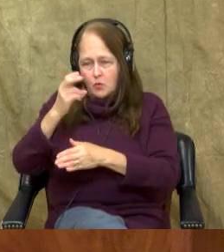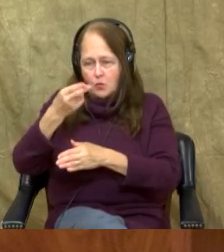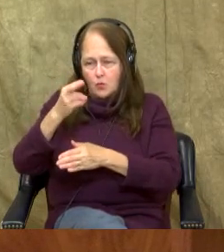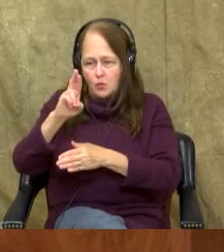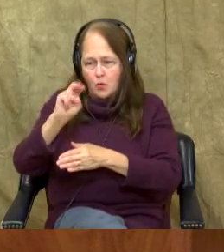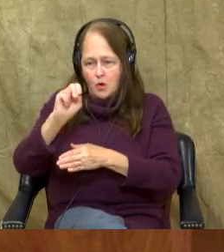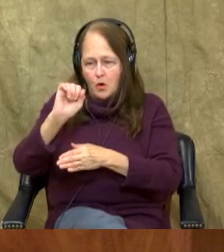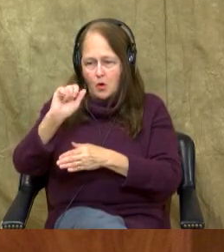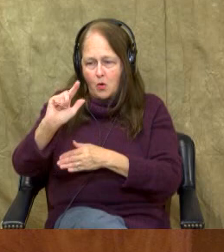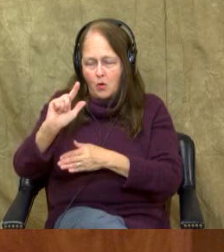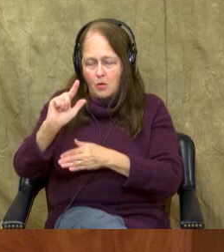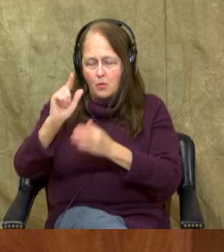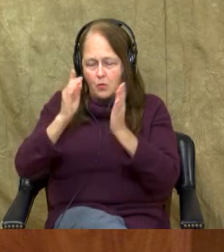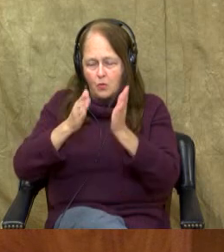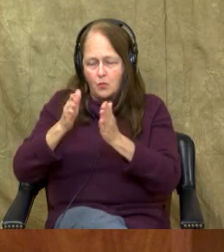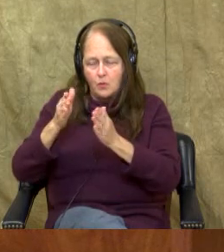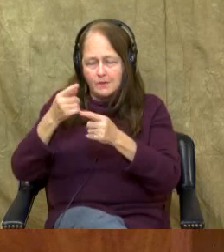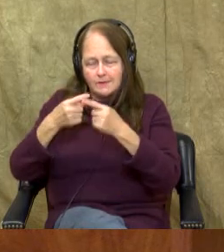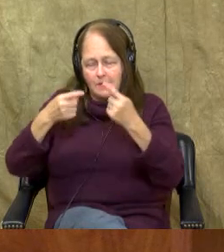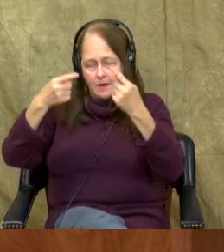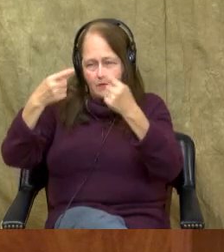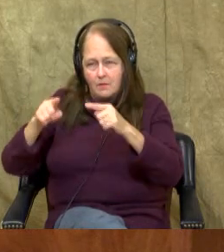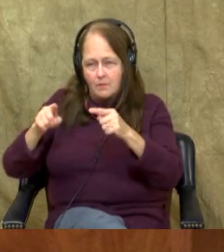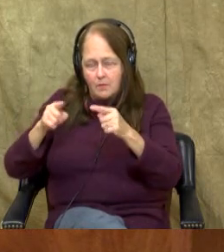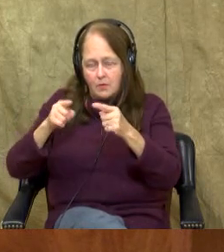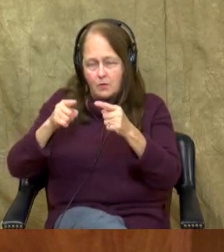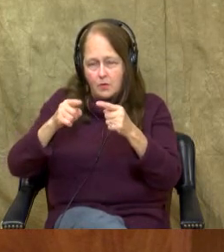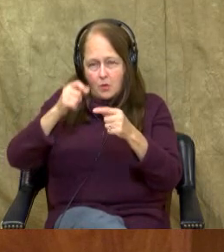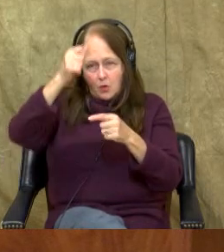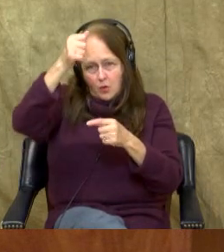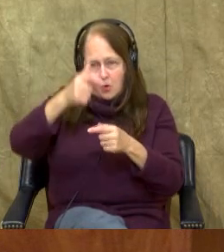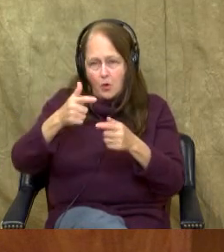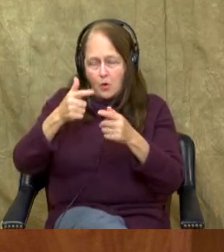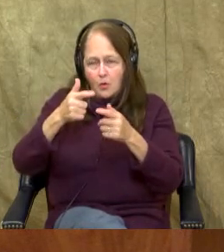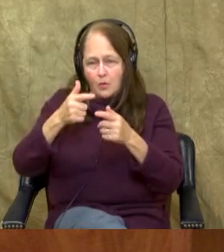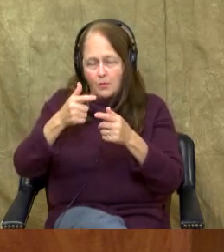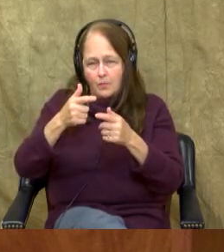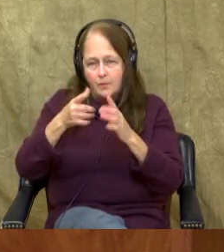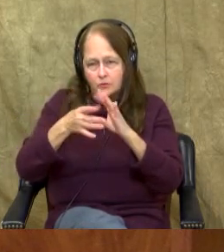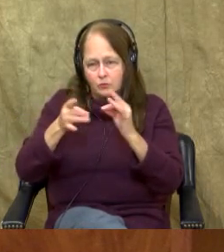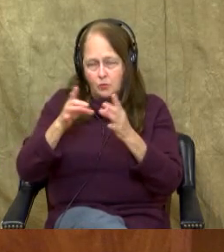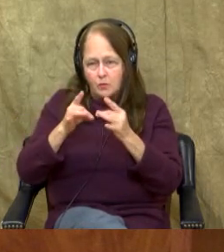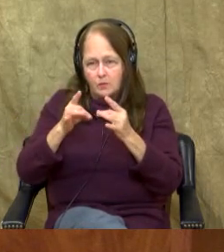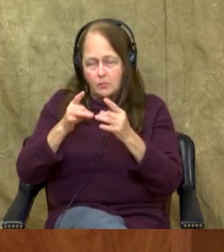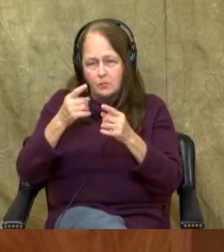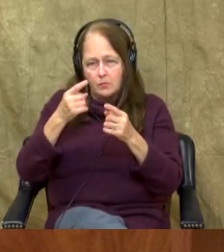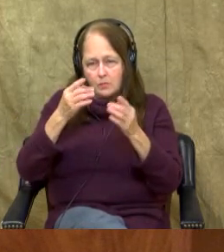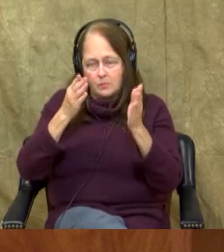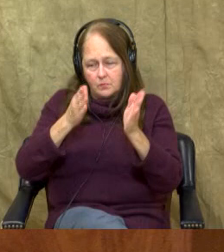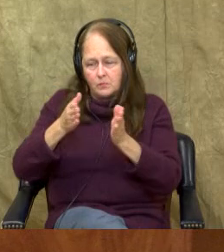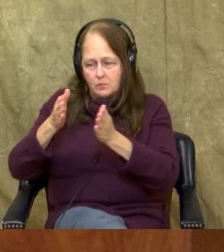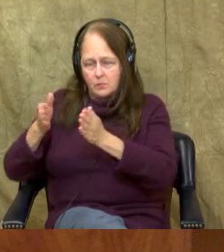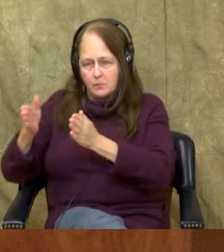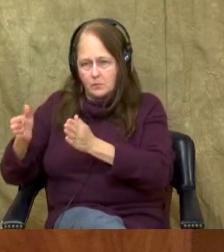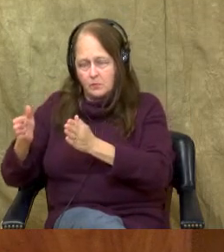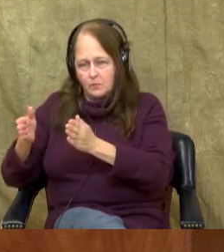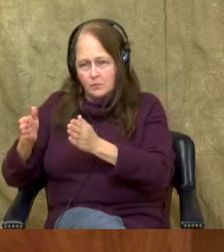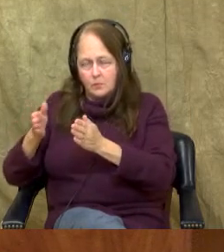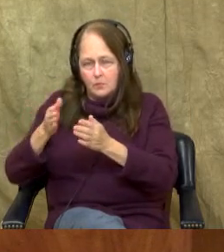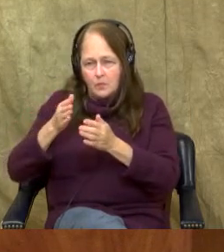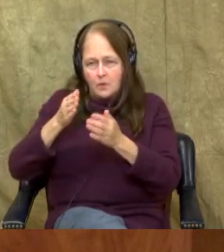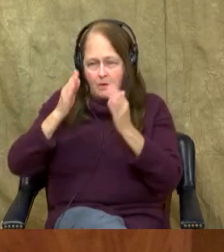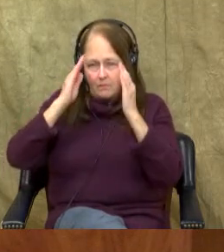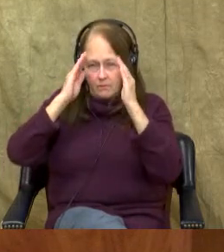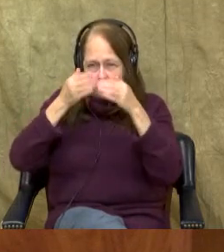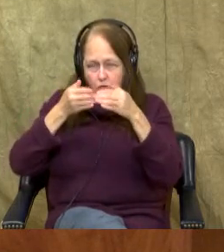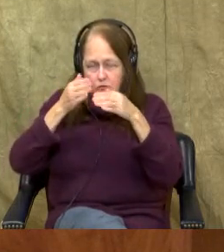It's telling the events that happen throughout. Very good. Now, let's focus on a